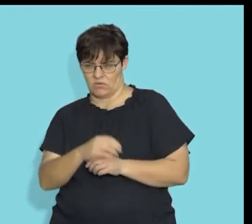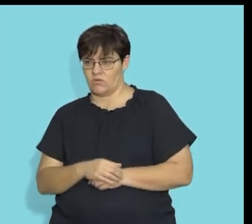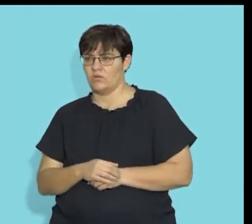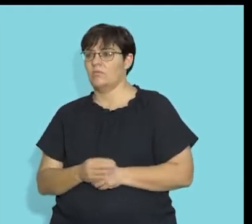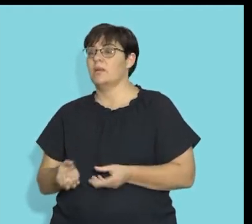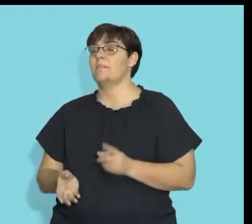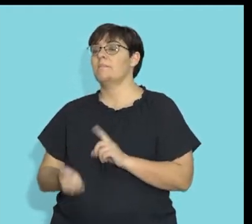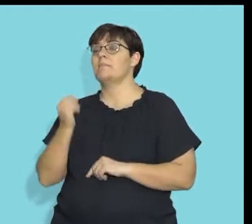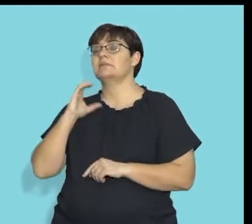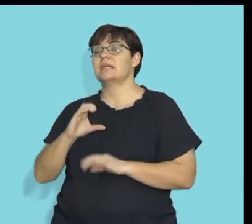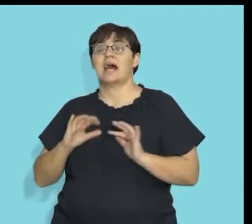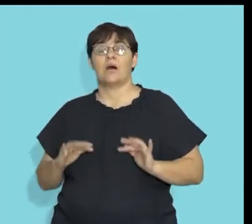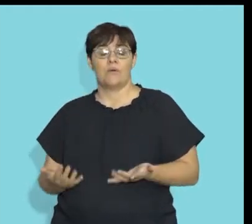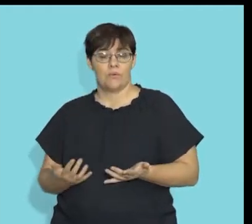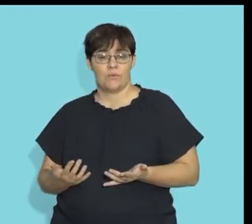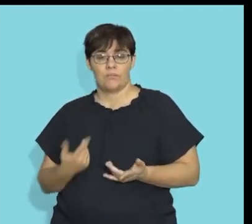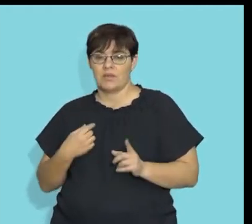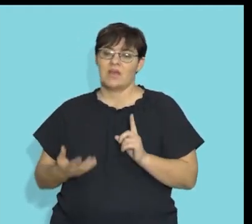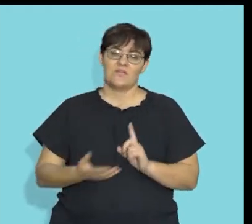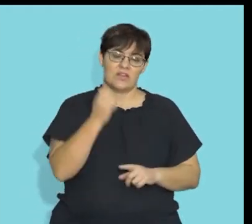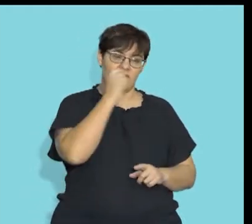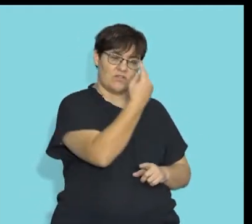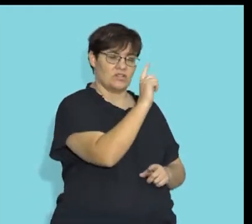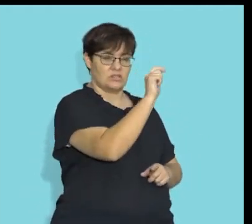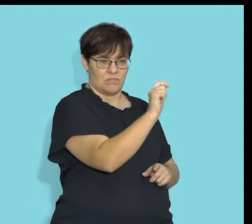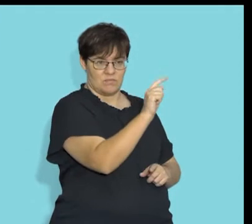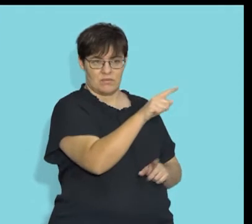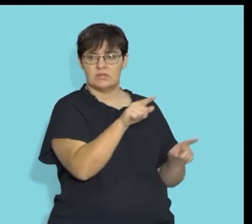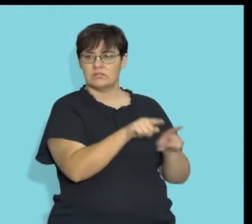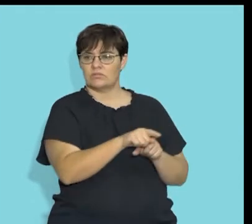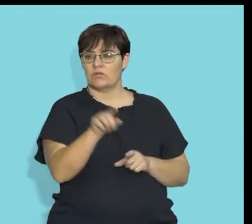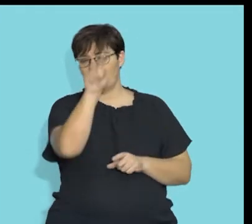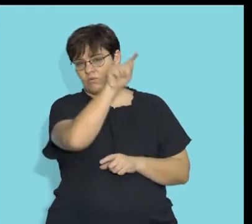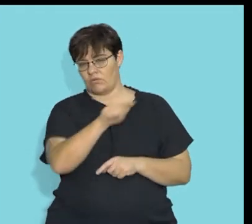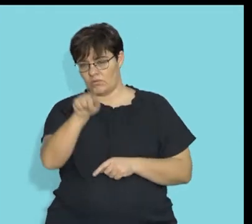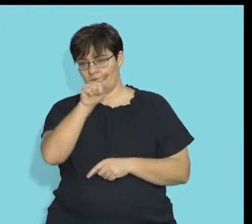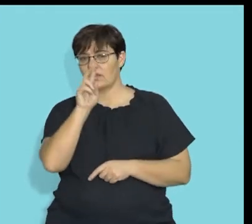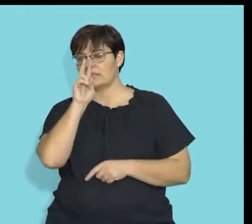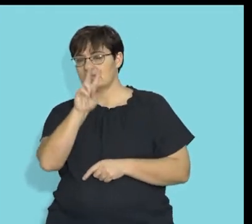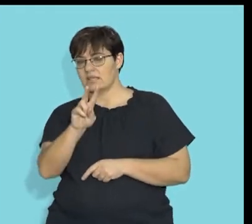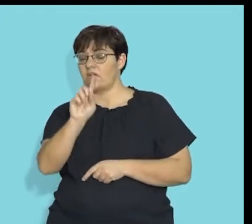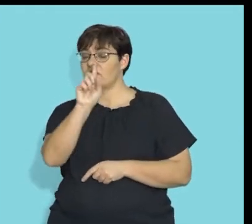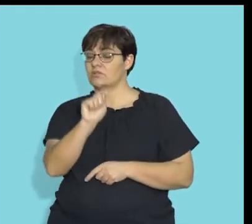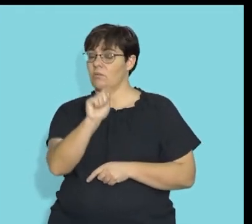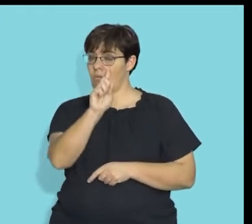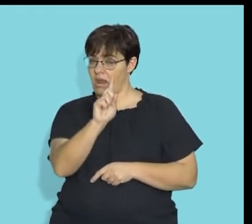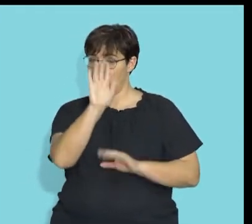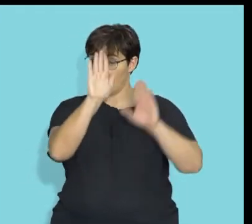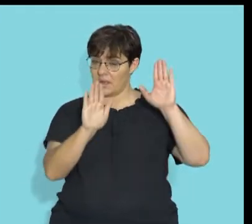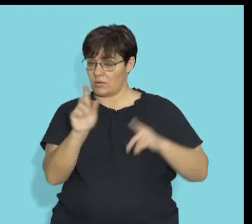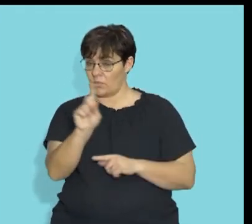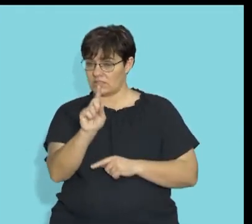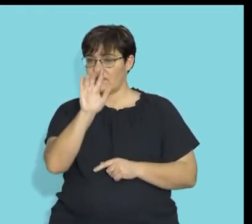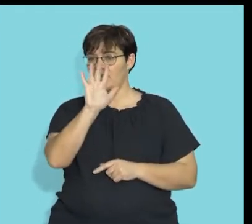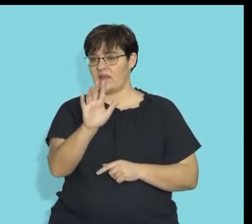Then in order to still find C, I need to fetch the first term, but luckily it's also on this slide. I can see that term 1 of the pattern